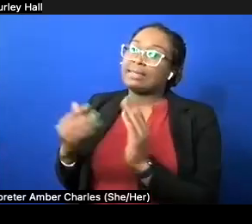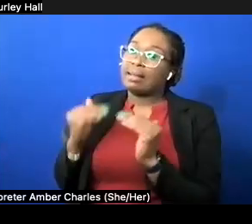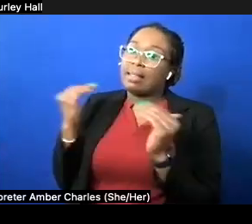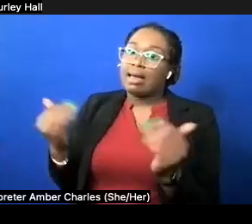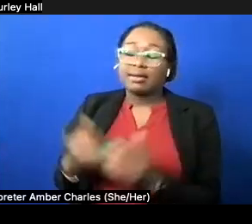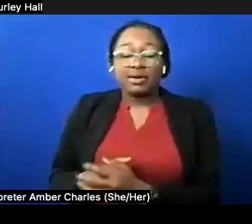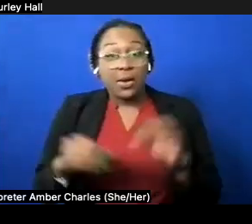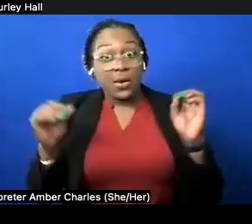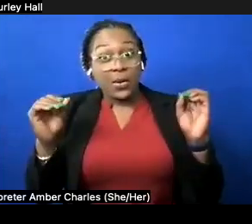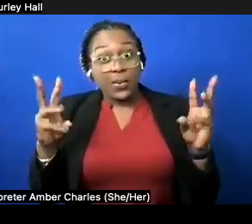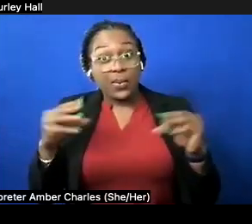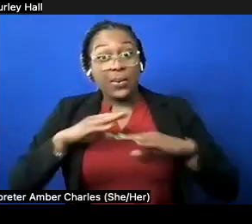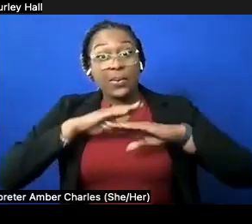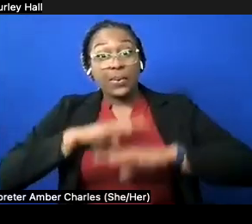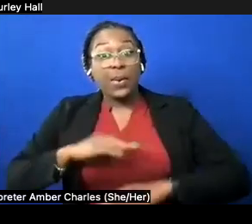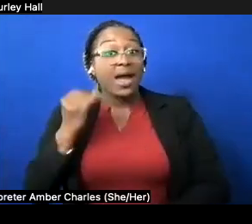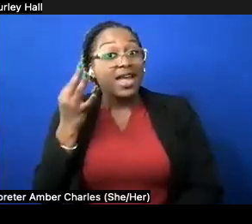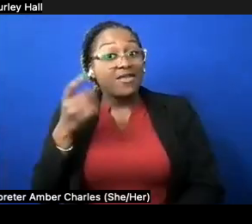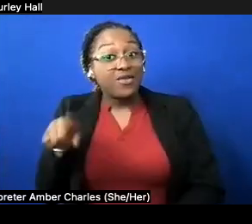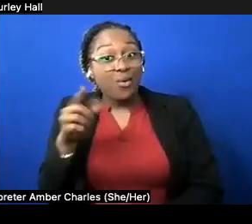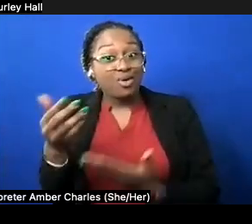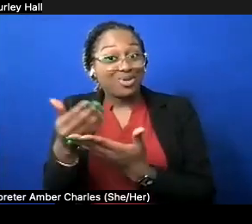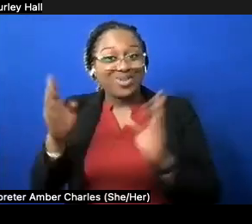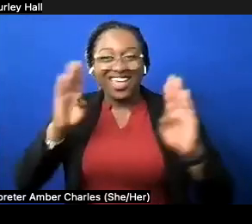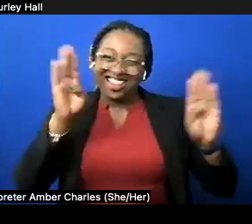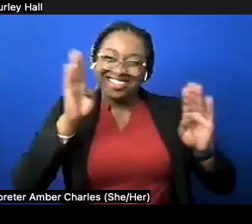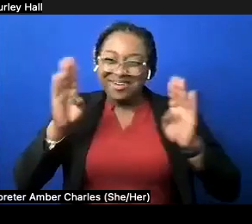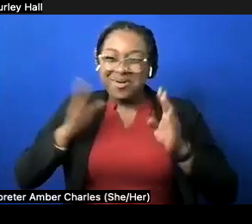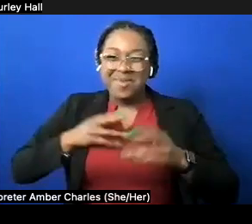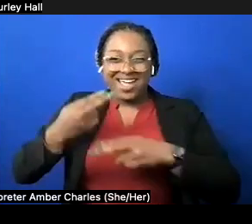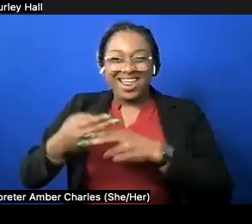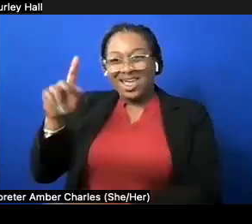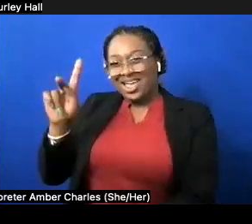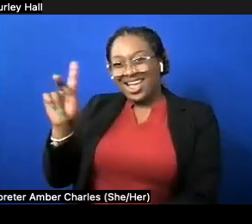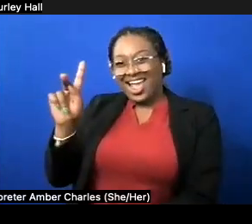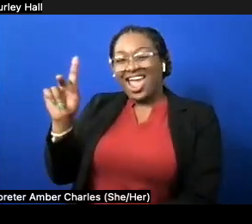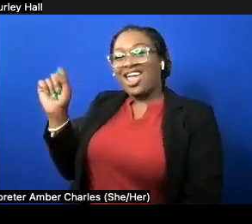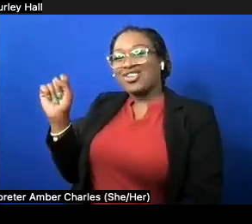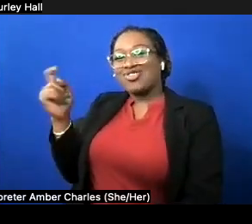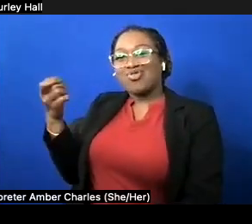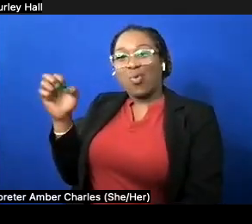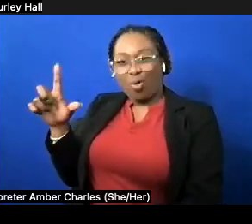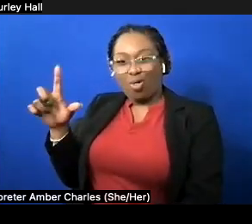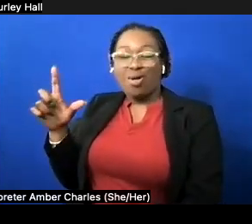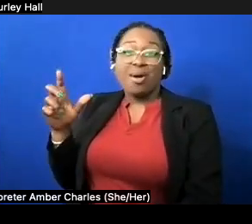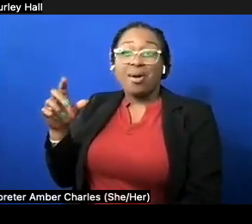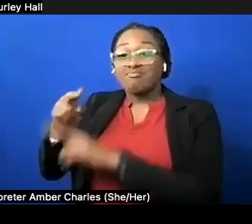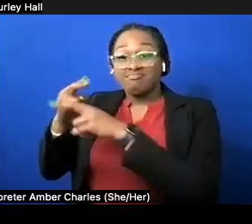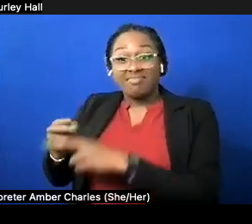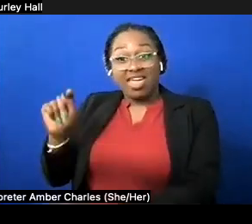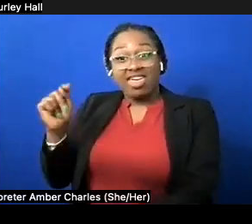Ooh, if you are new here, hello, my name is Kay Stroll. My pronouns are they,